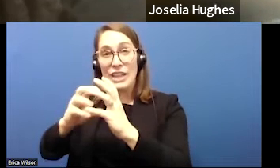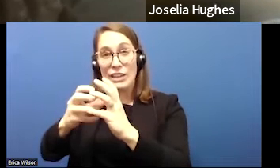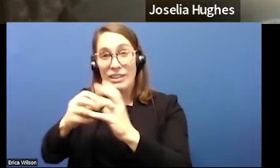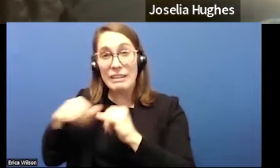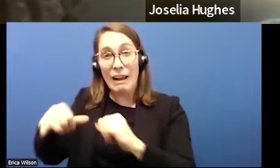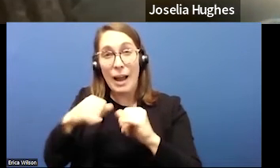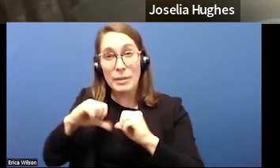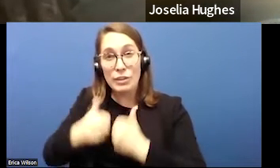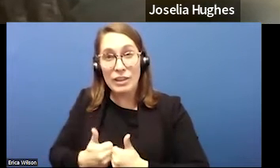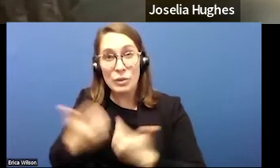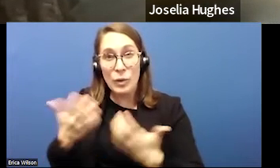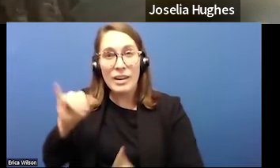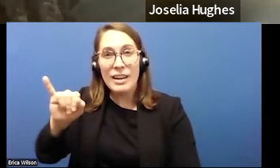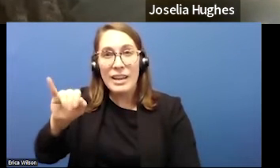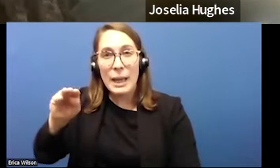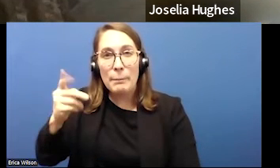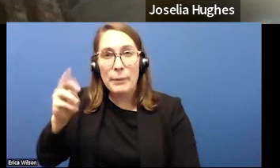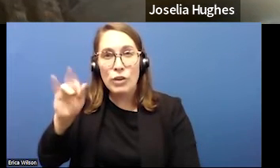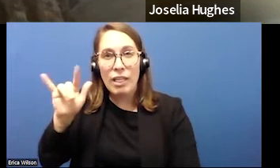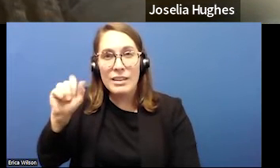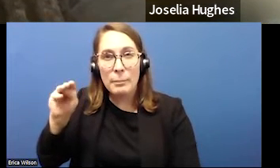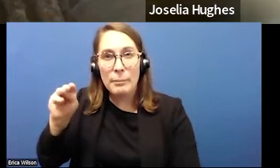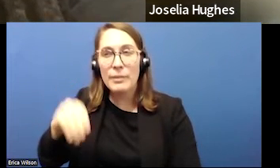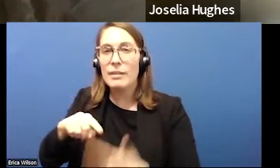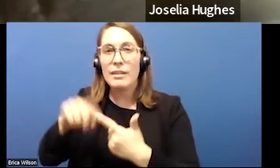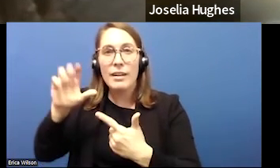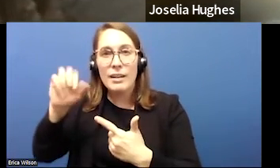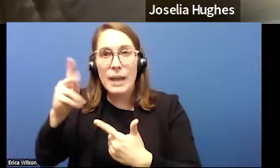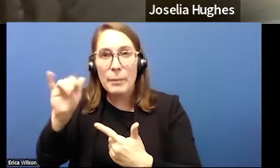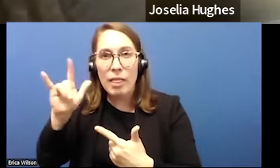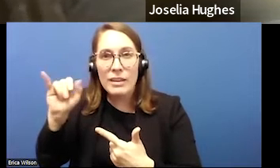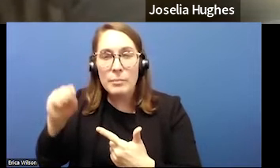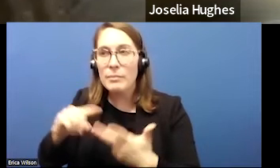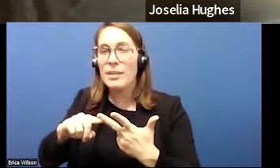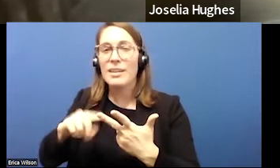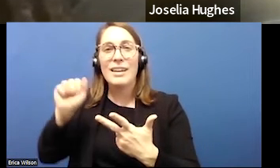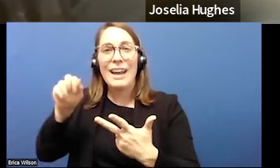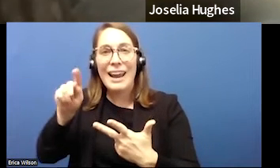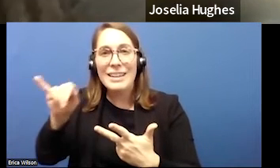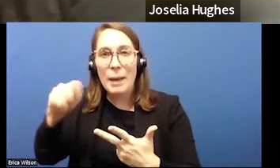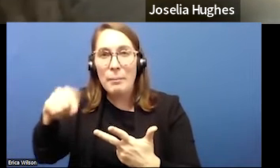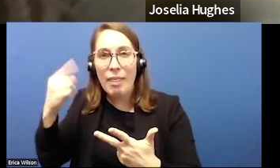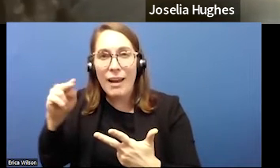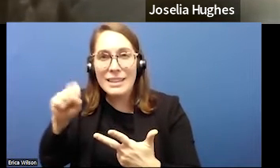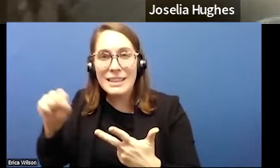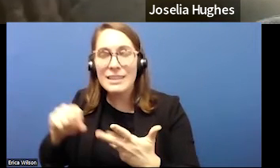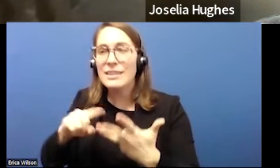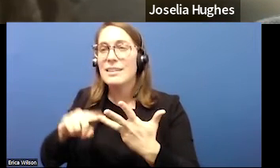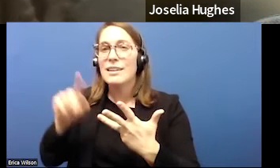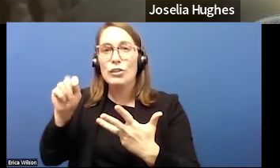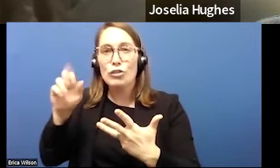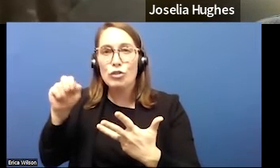to intersectionality are like imperialism, like capitalism, anti-blackness,